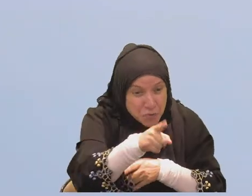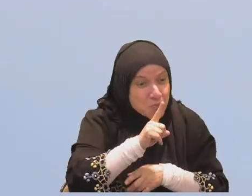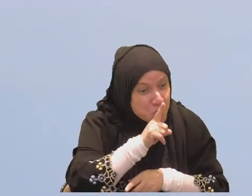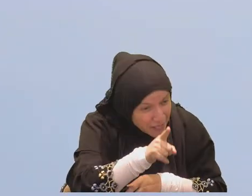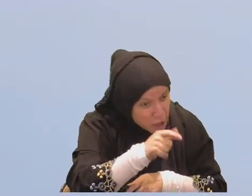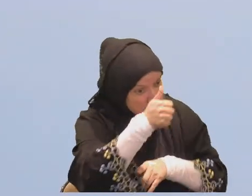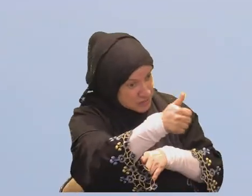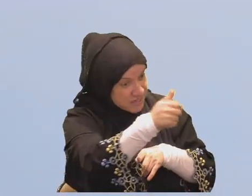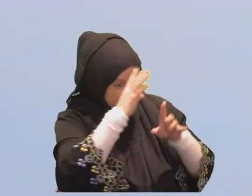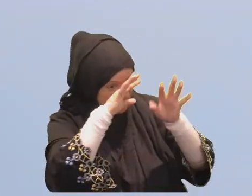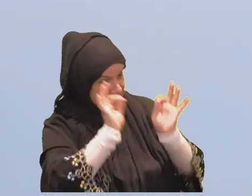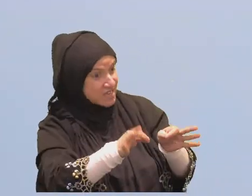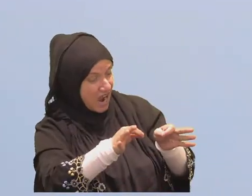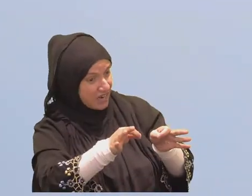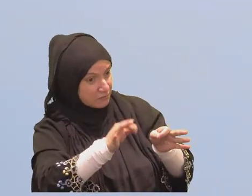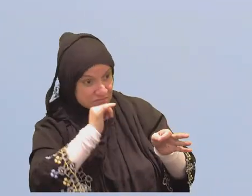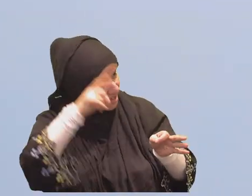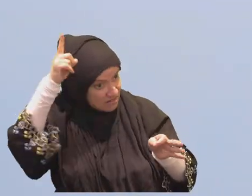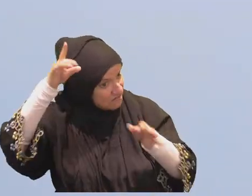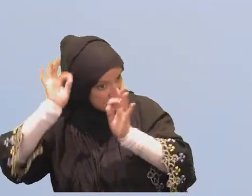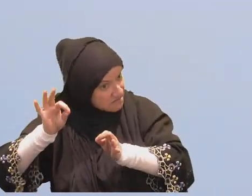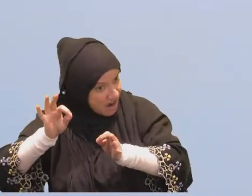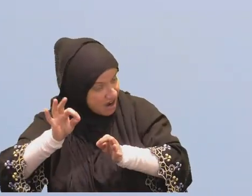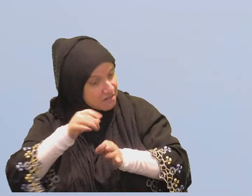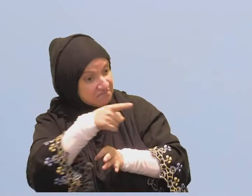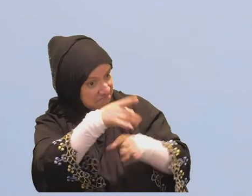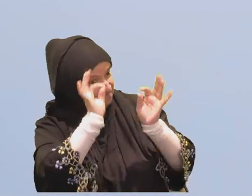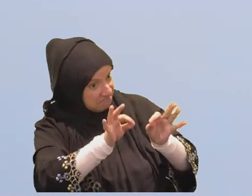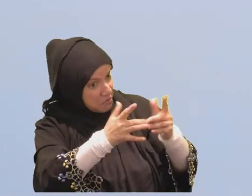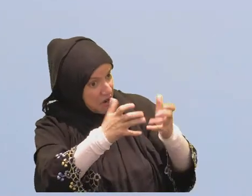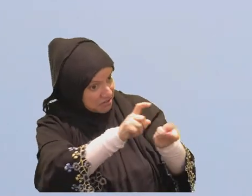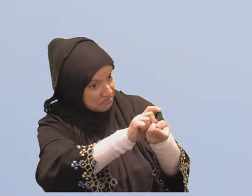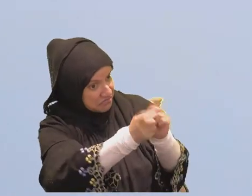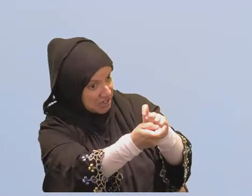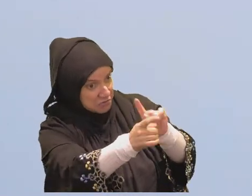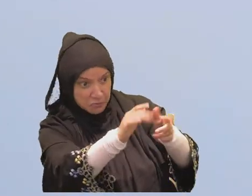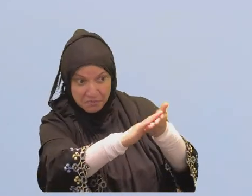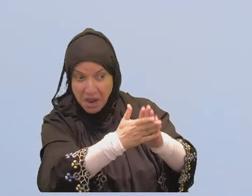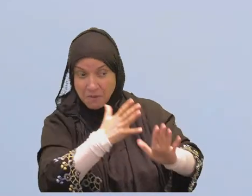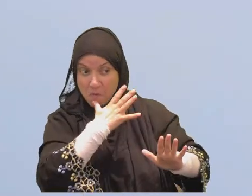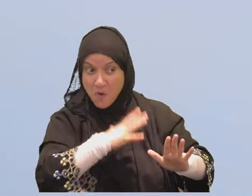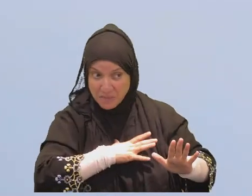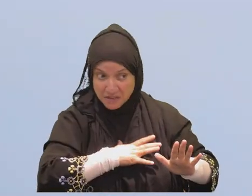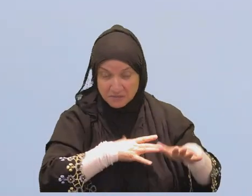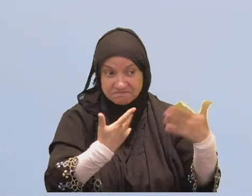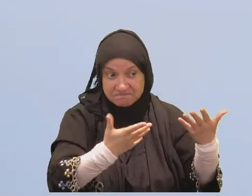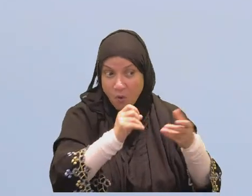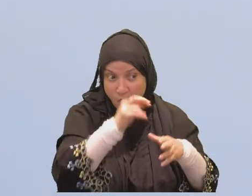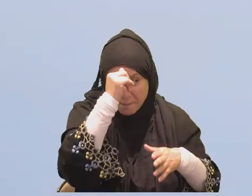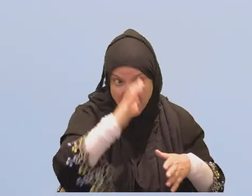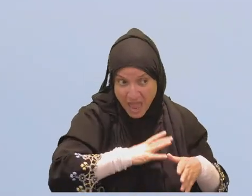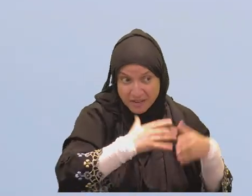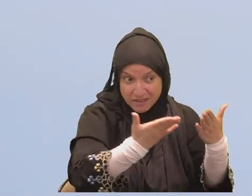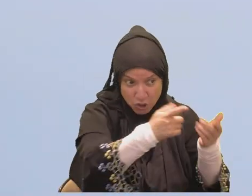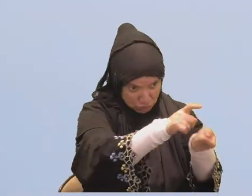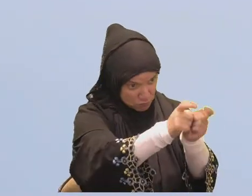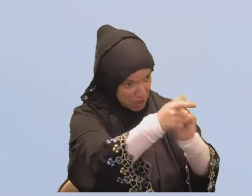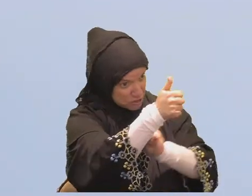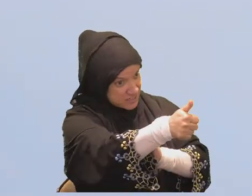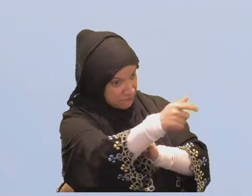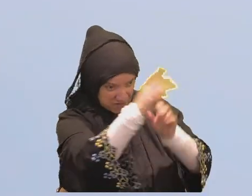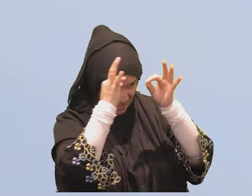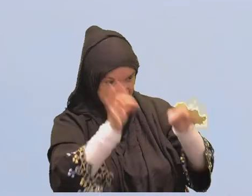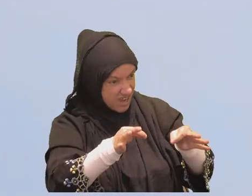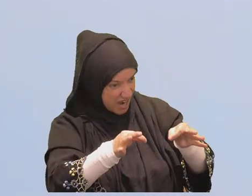human being. We can't change, don't say gender changing surgery, because the